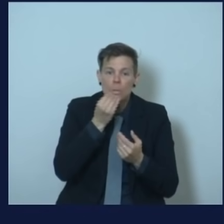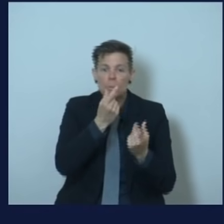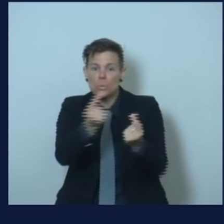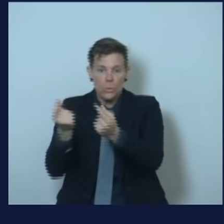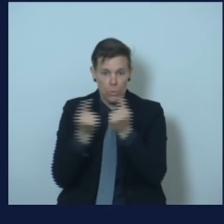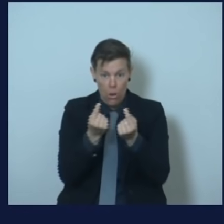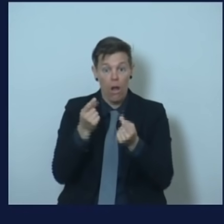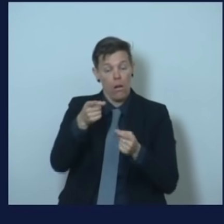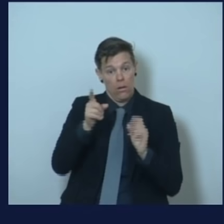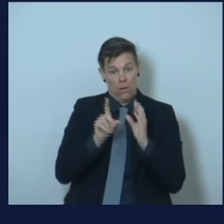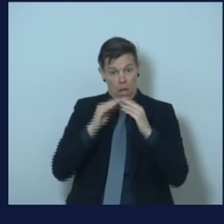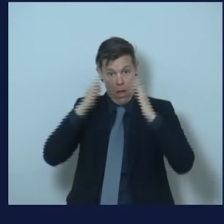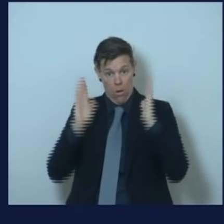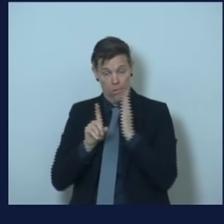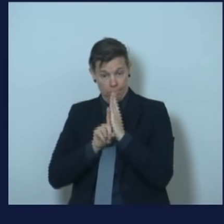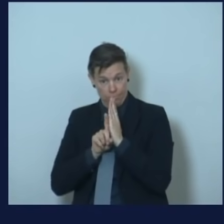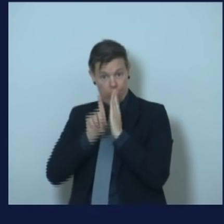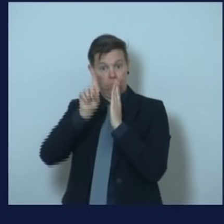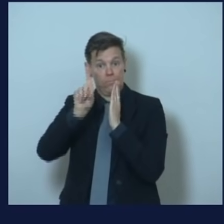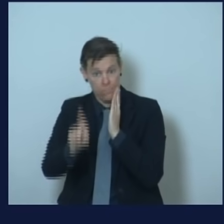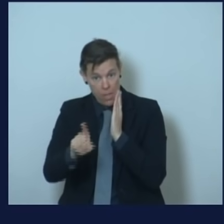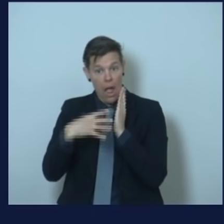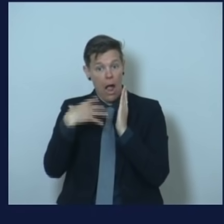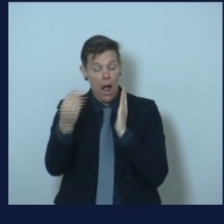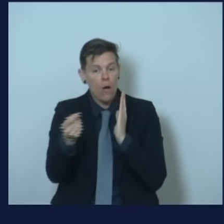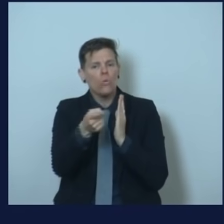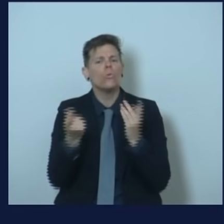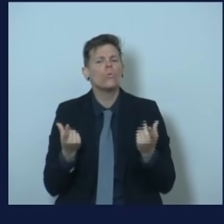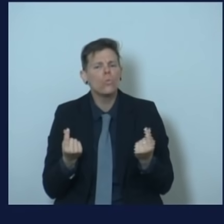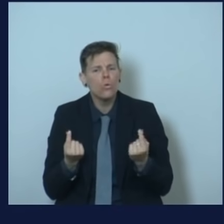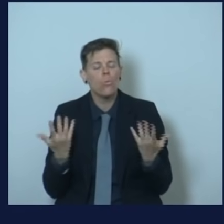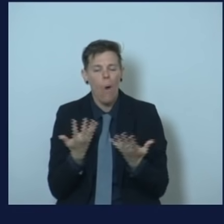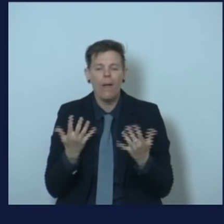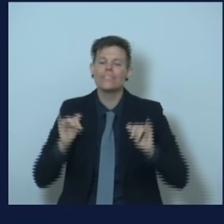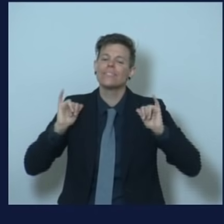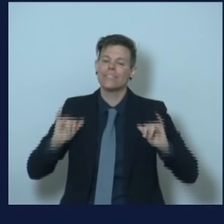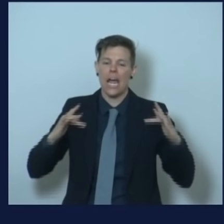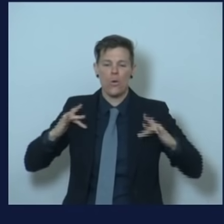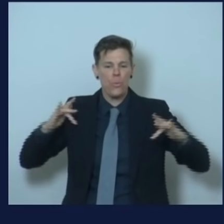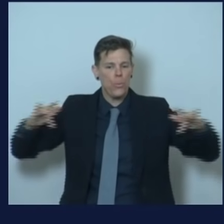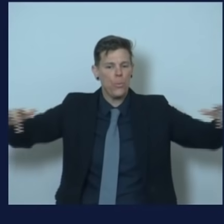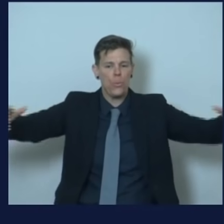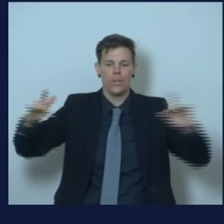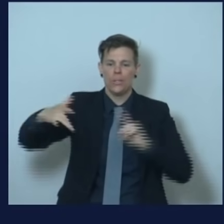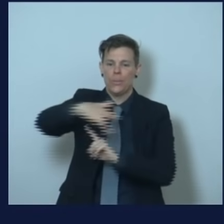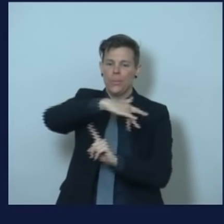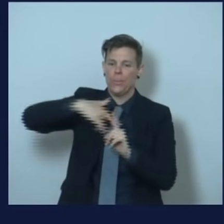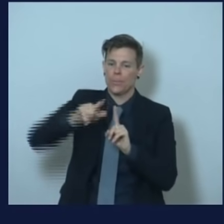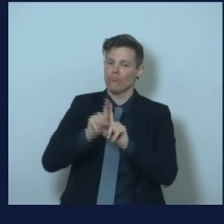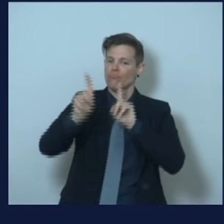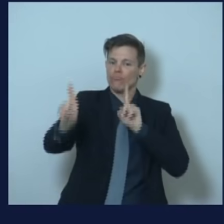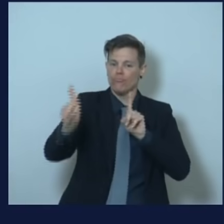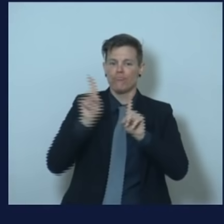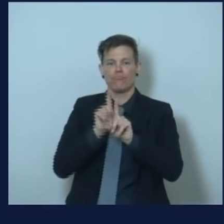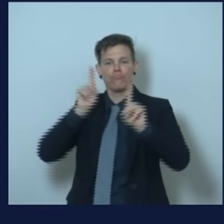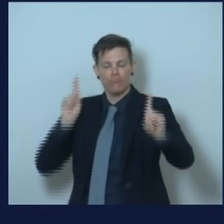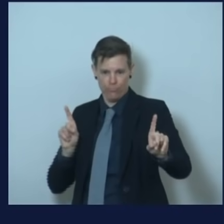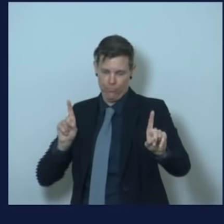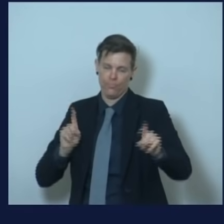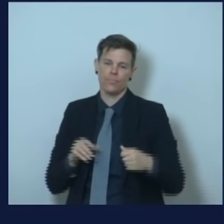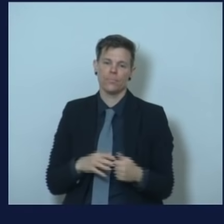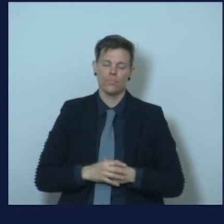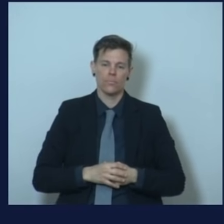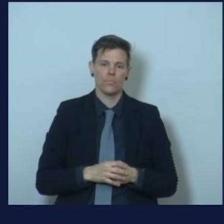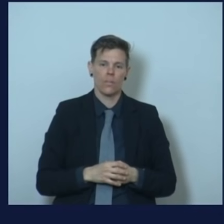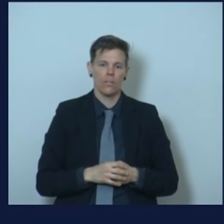home, you still have to maintain that 6-foot distance from another human being. And